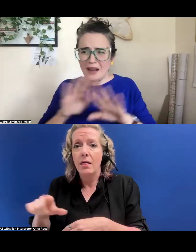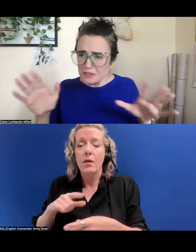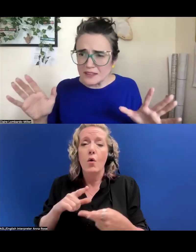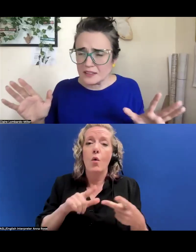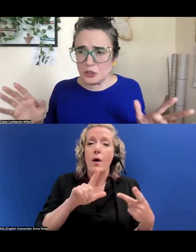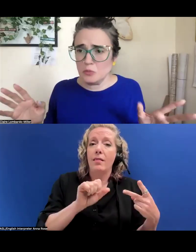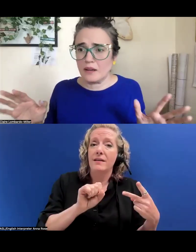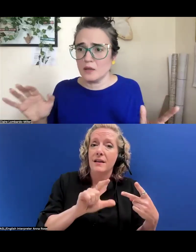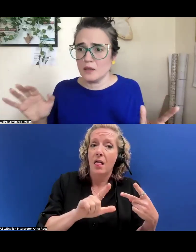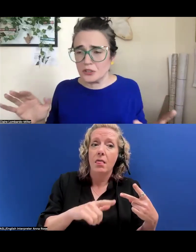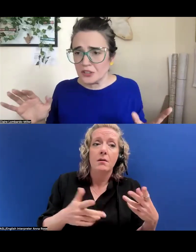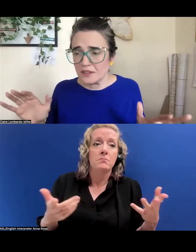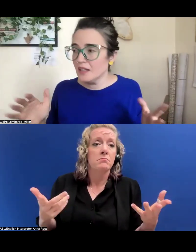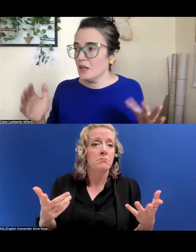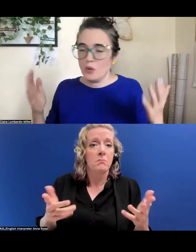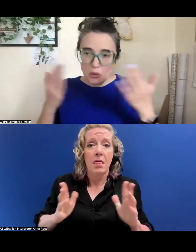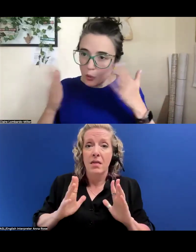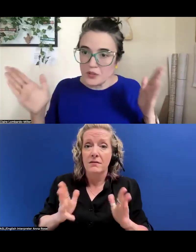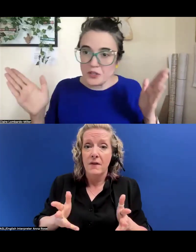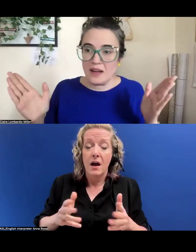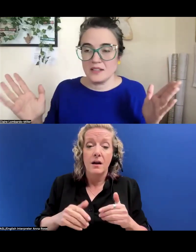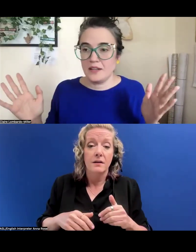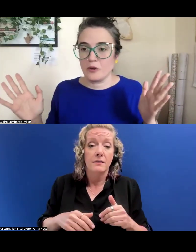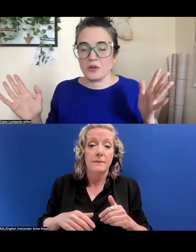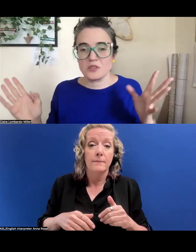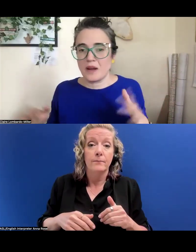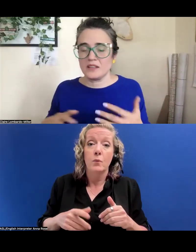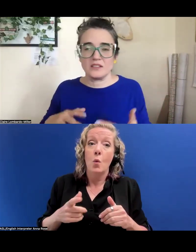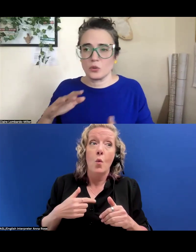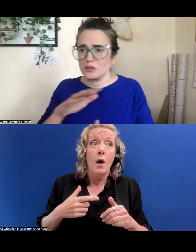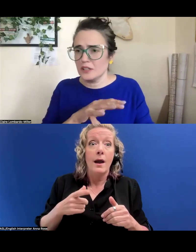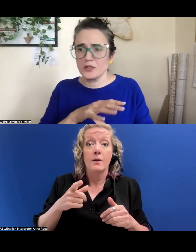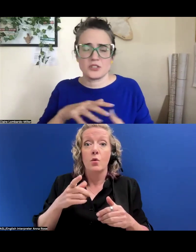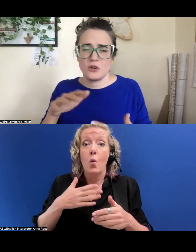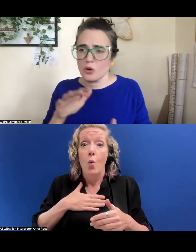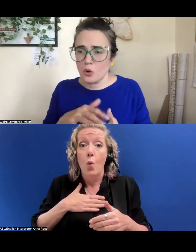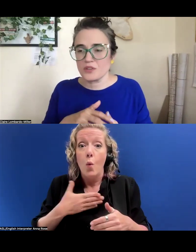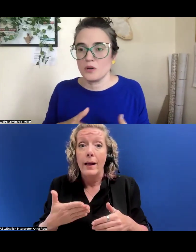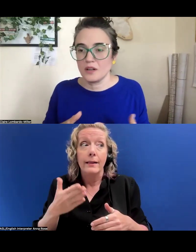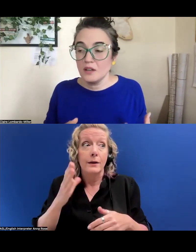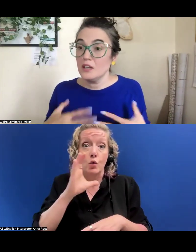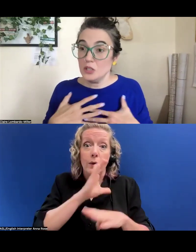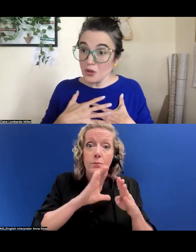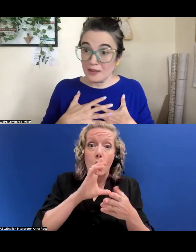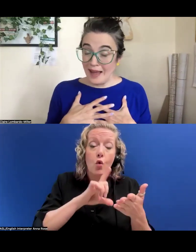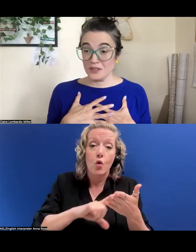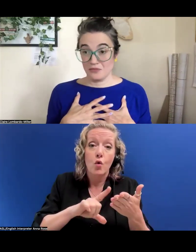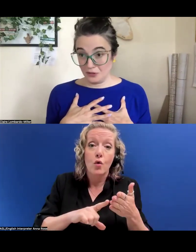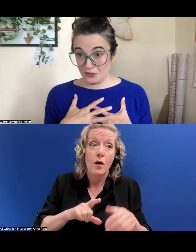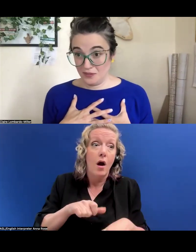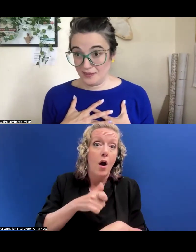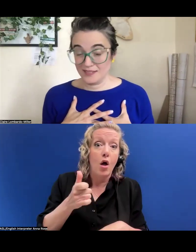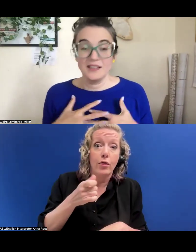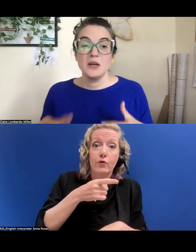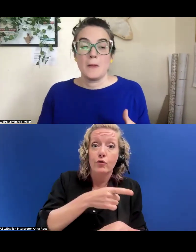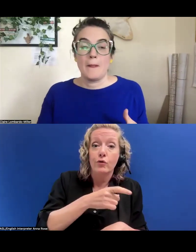with everything that you might come to learn when you open your mind to the other perspectives or literature or coursework. You are allowed to feel